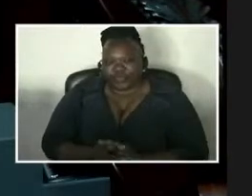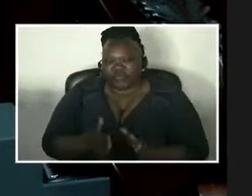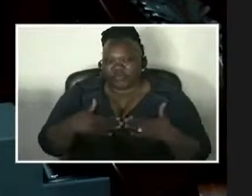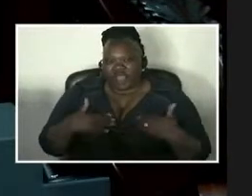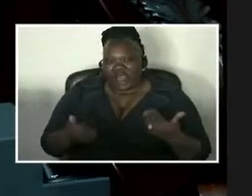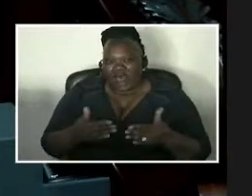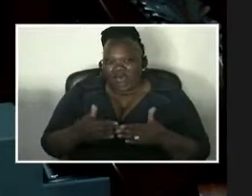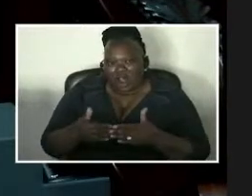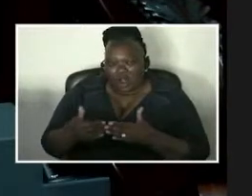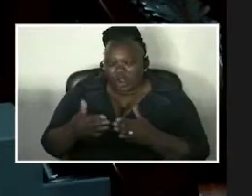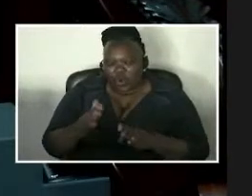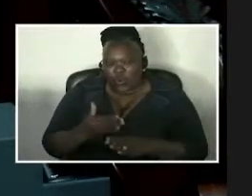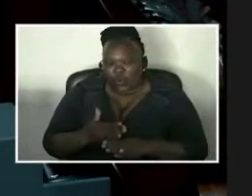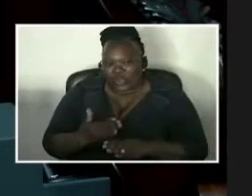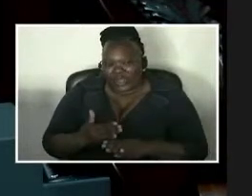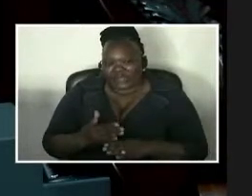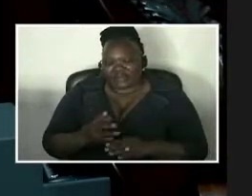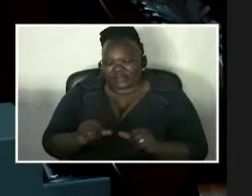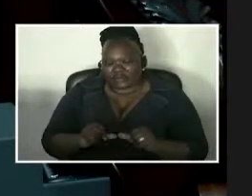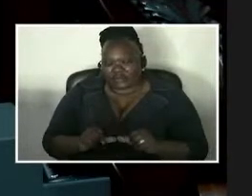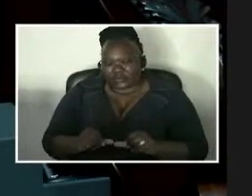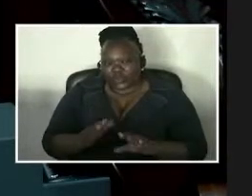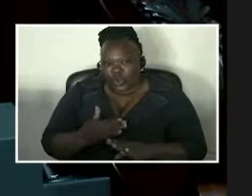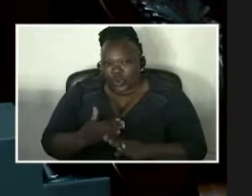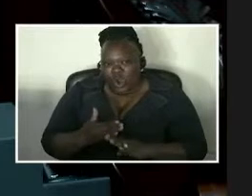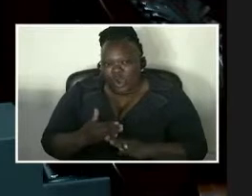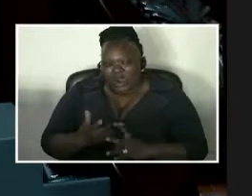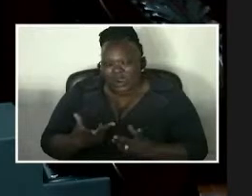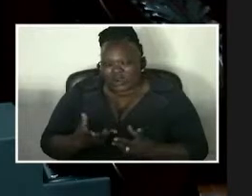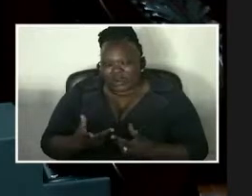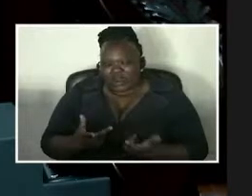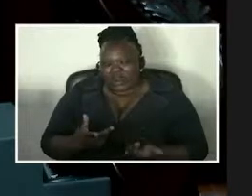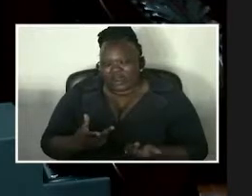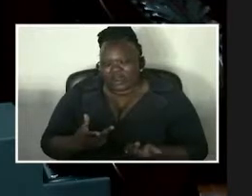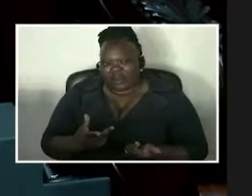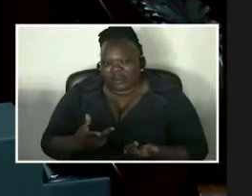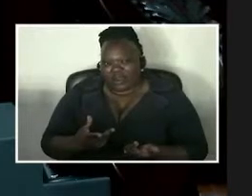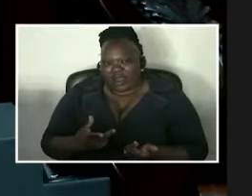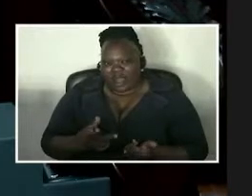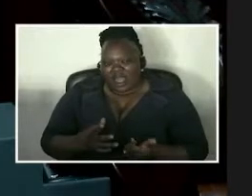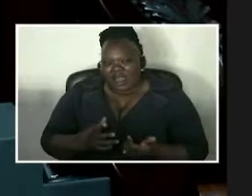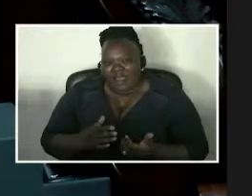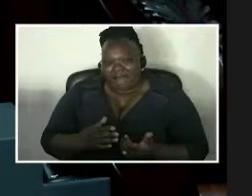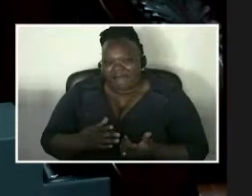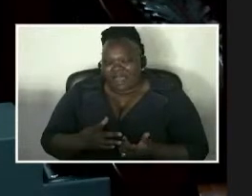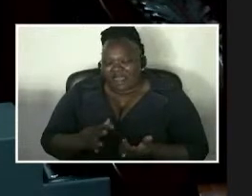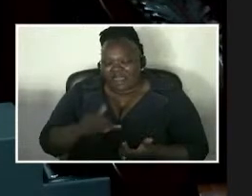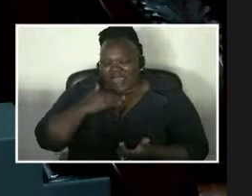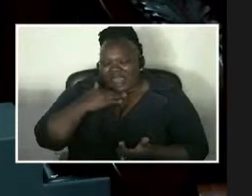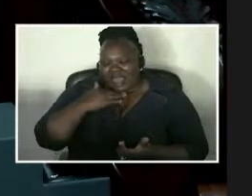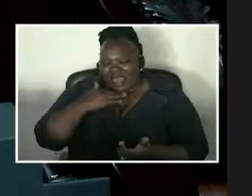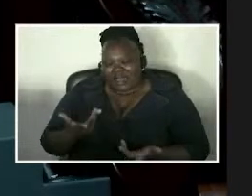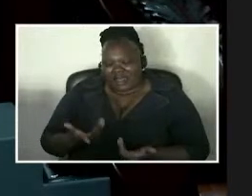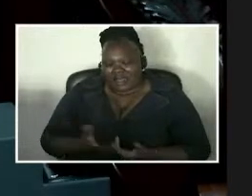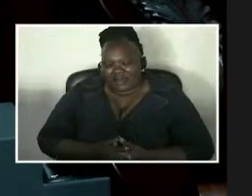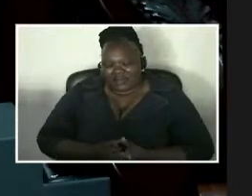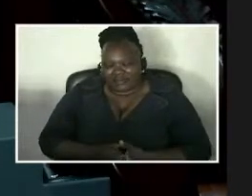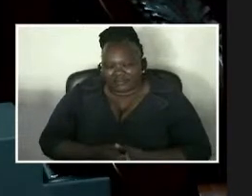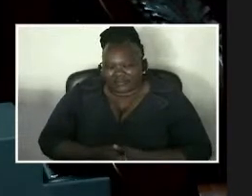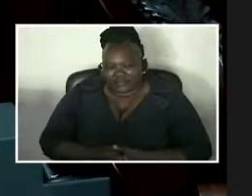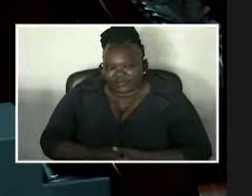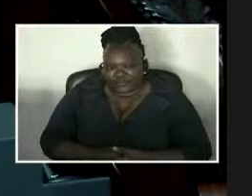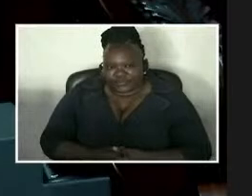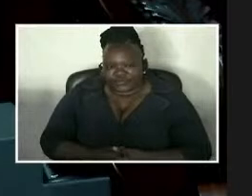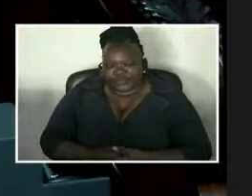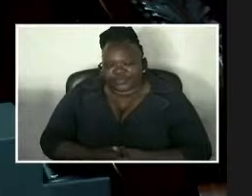continue to work in their facilities despite the additional understaffing and the damage that was caused